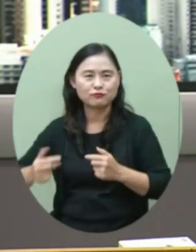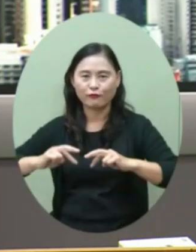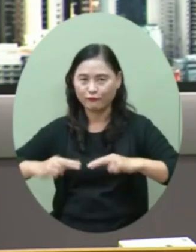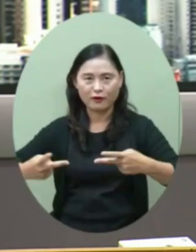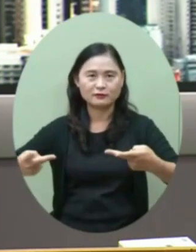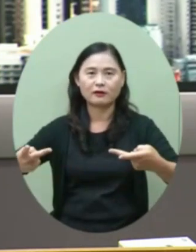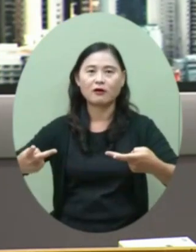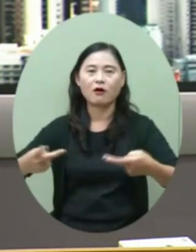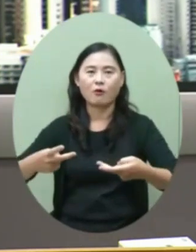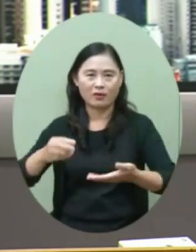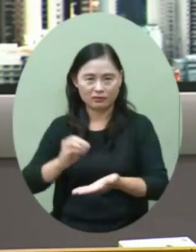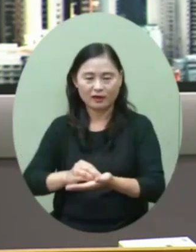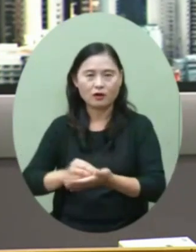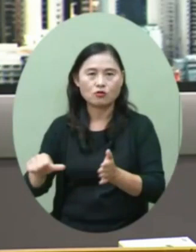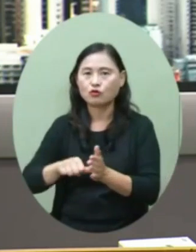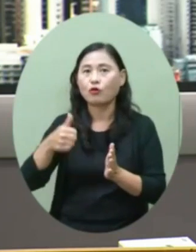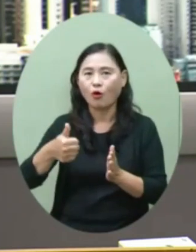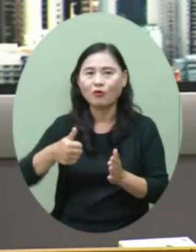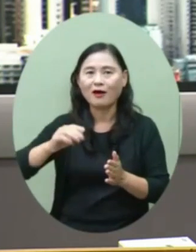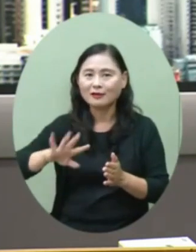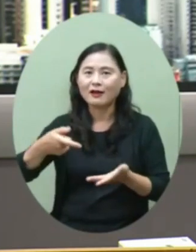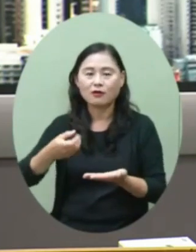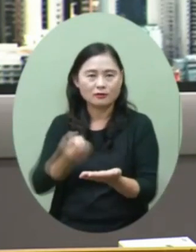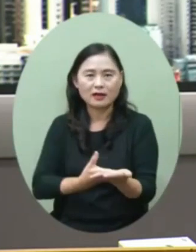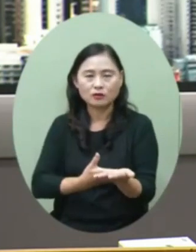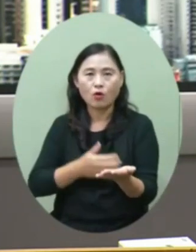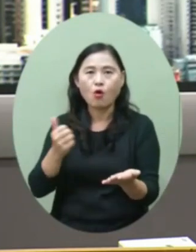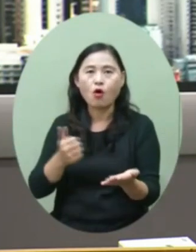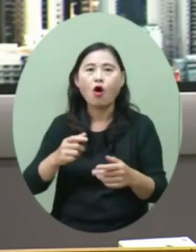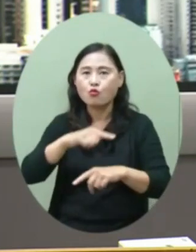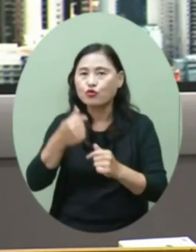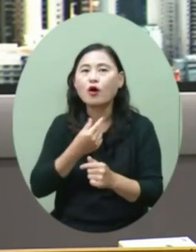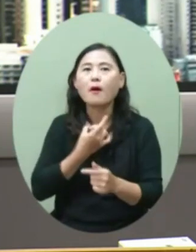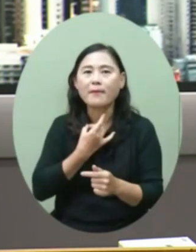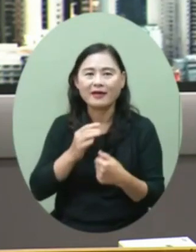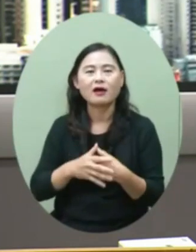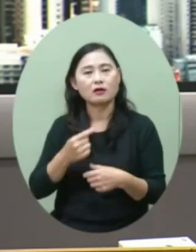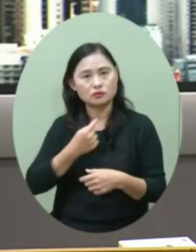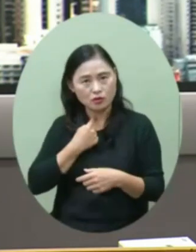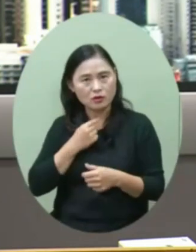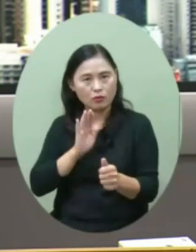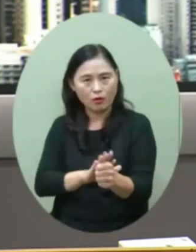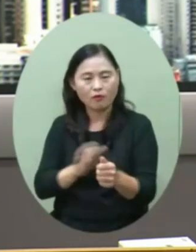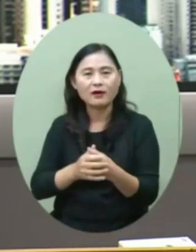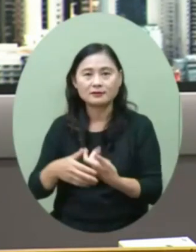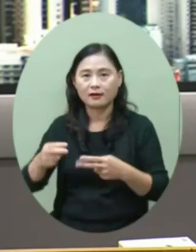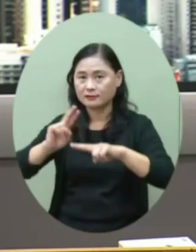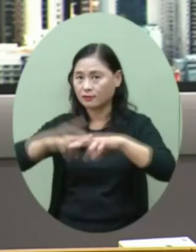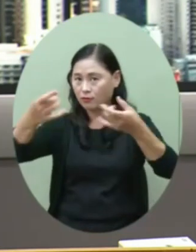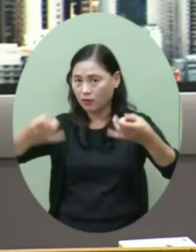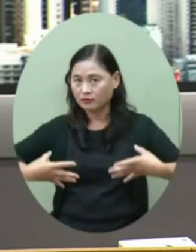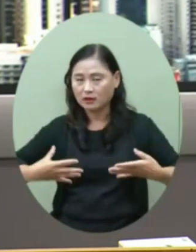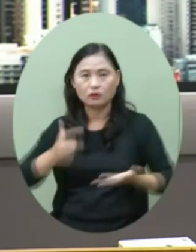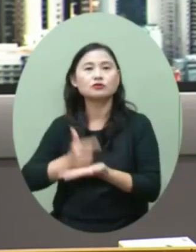country systems is the best system to ensure the long-term stability and prosperity of Hong Kong. But there is a need to improve upon